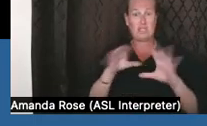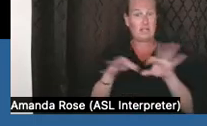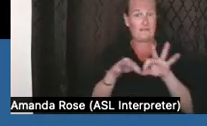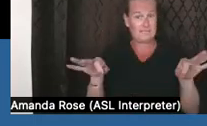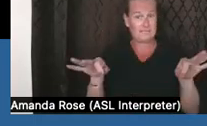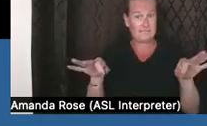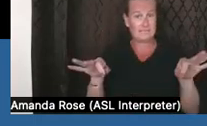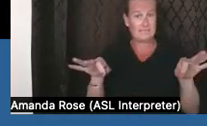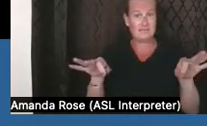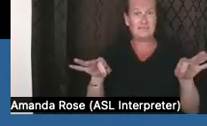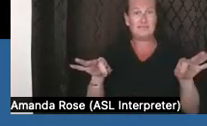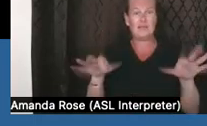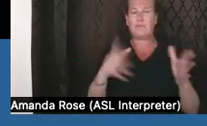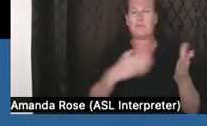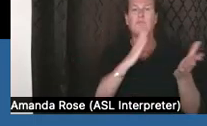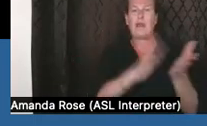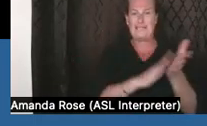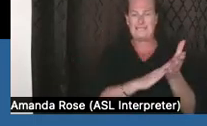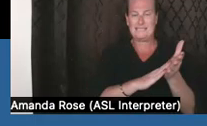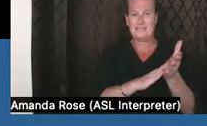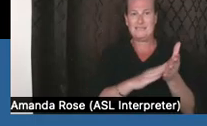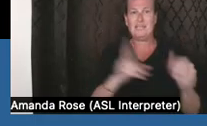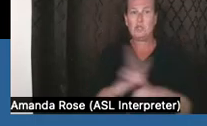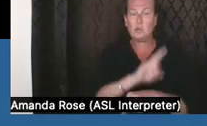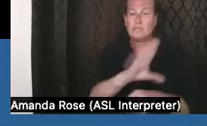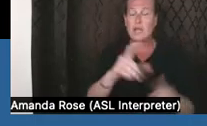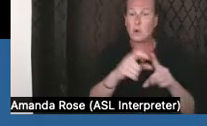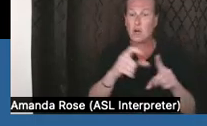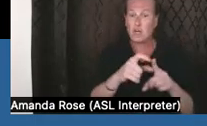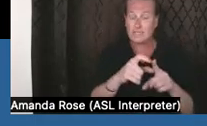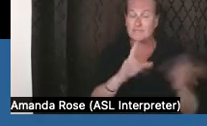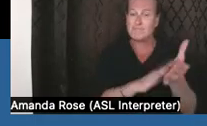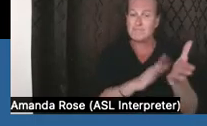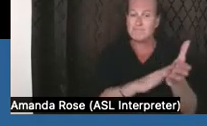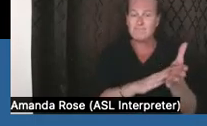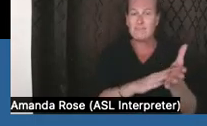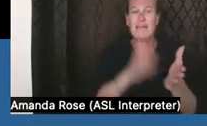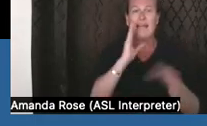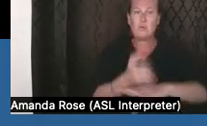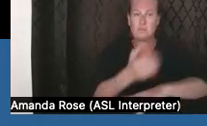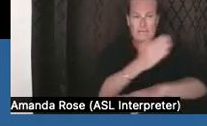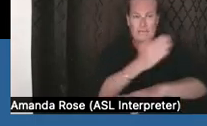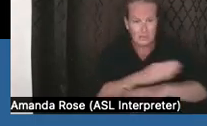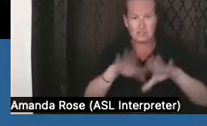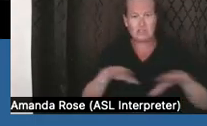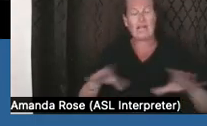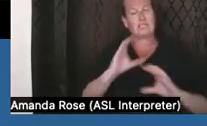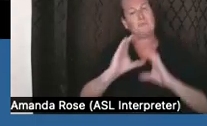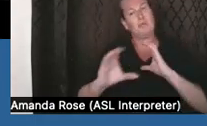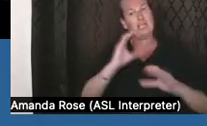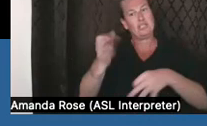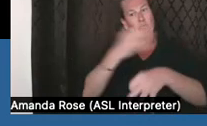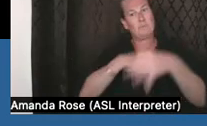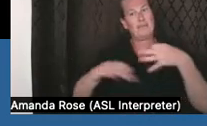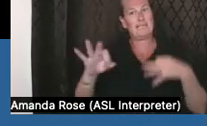immediately praise and reinforce the use of their words. And then this will increase your child's future of communicating in replacement of the problem behavior.